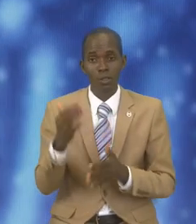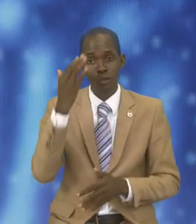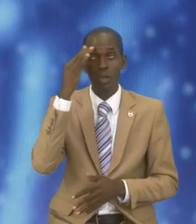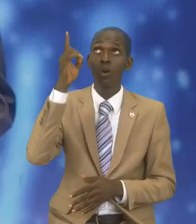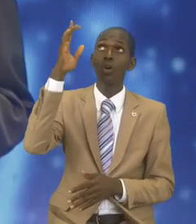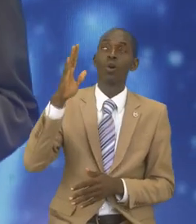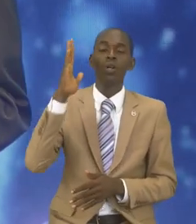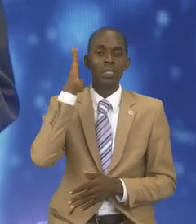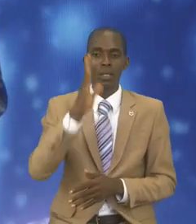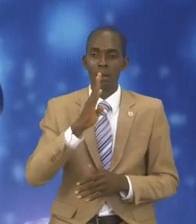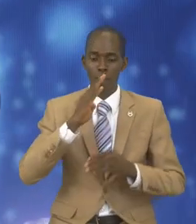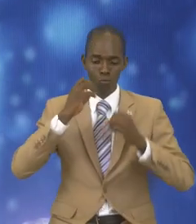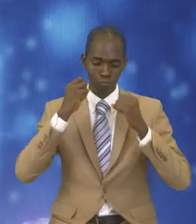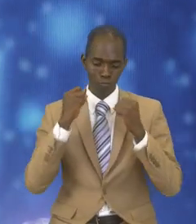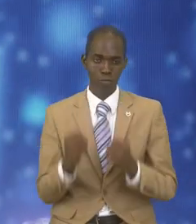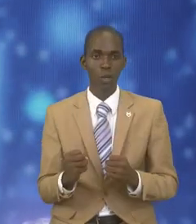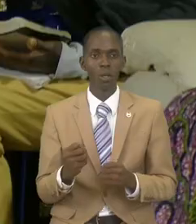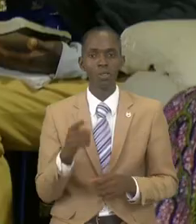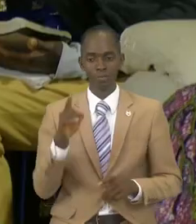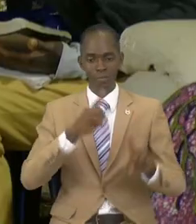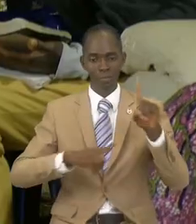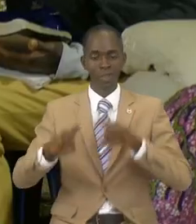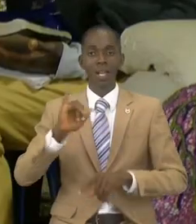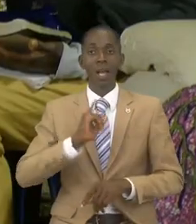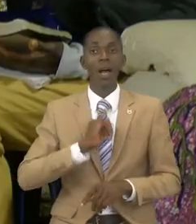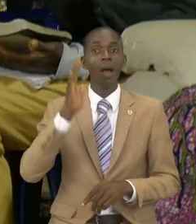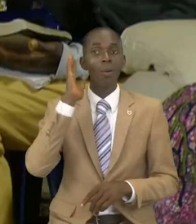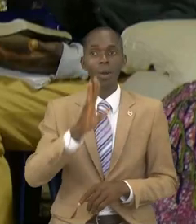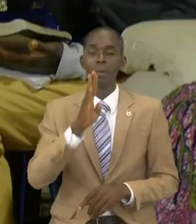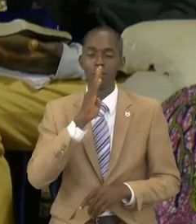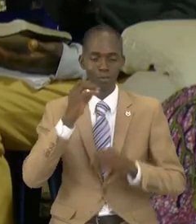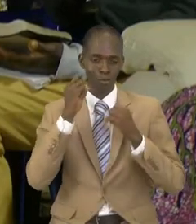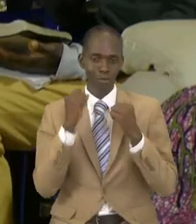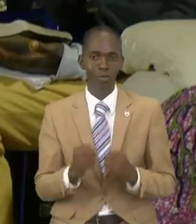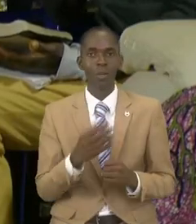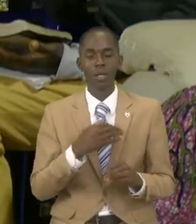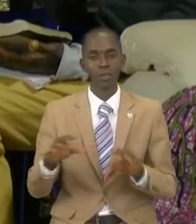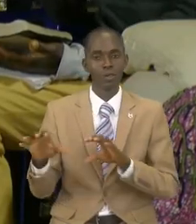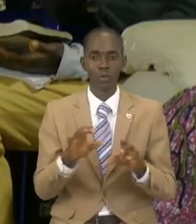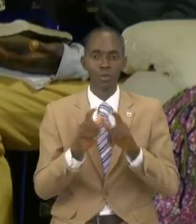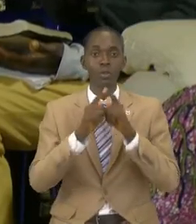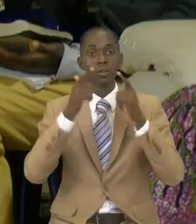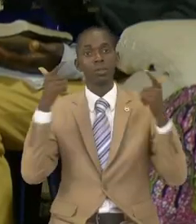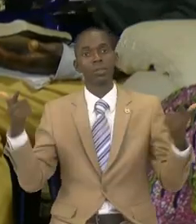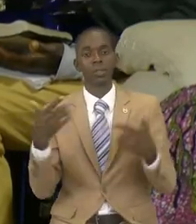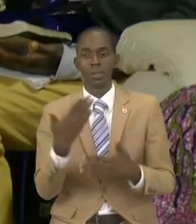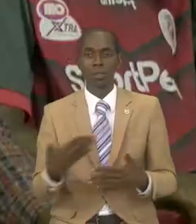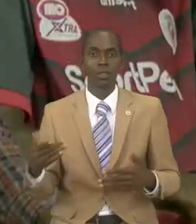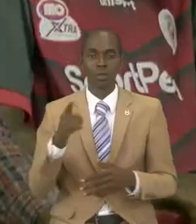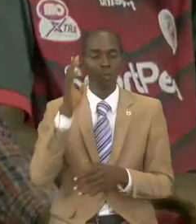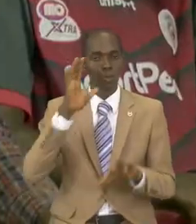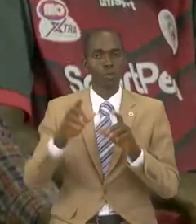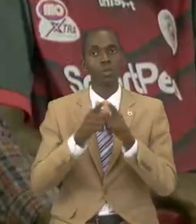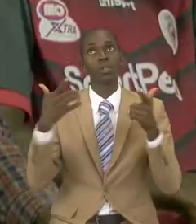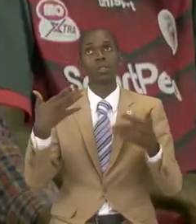be strong. I will be strong and do exploits. You will do exploits in Jesus'